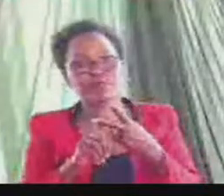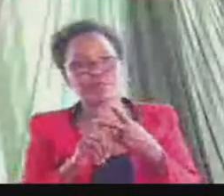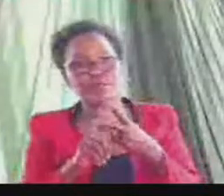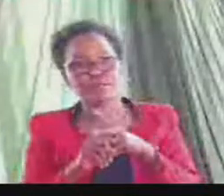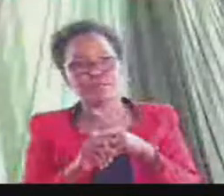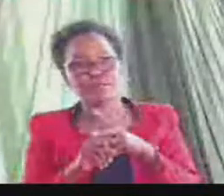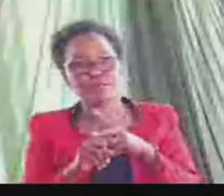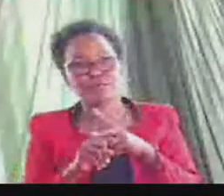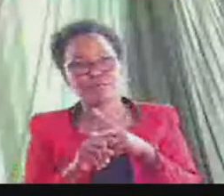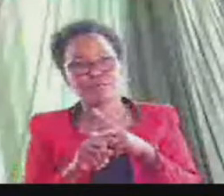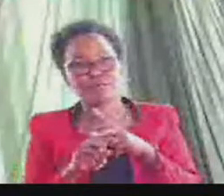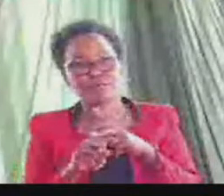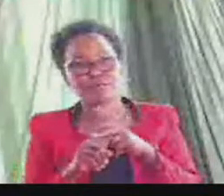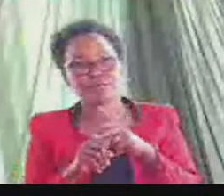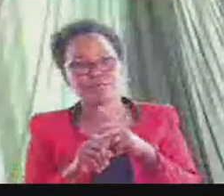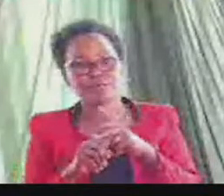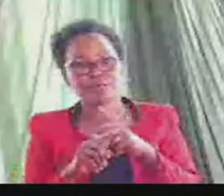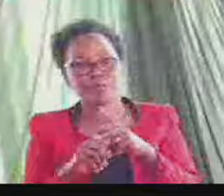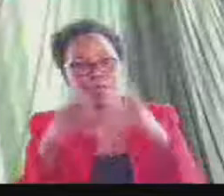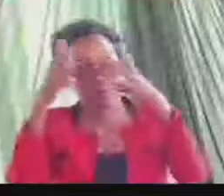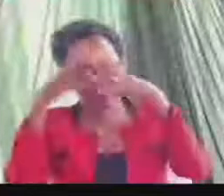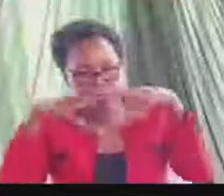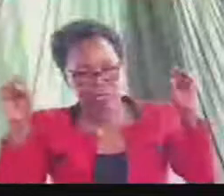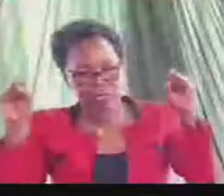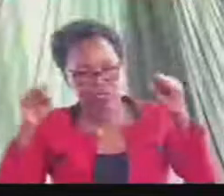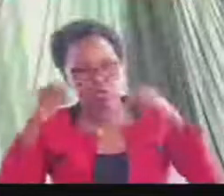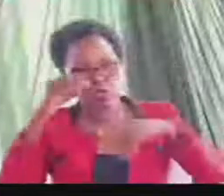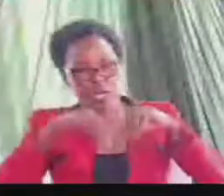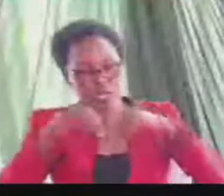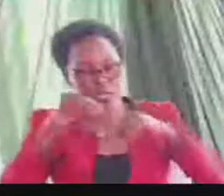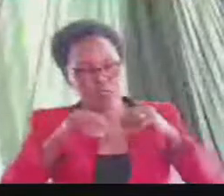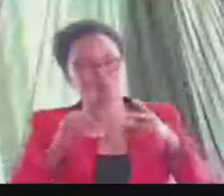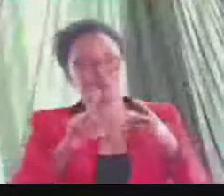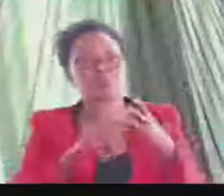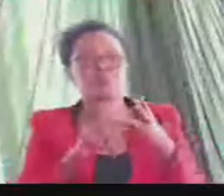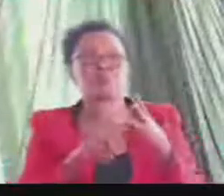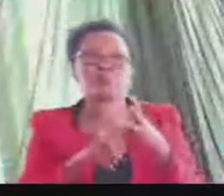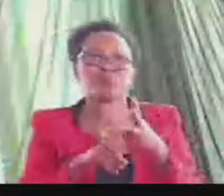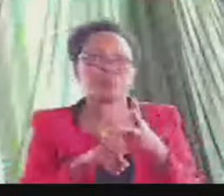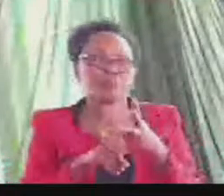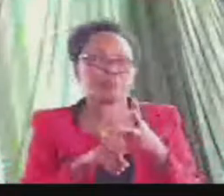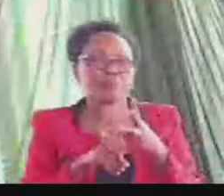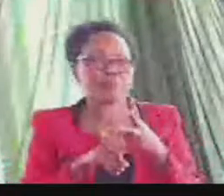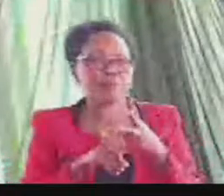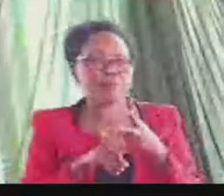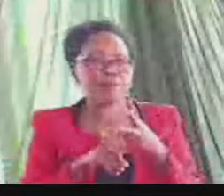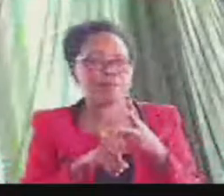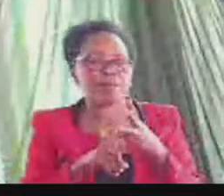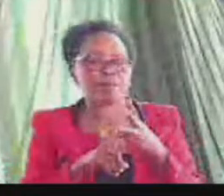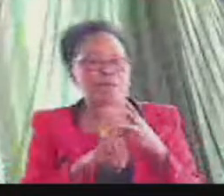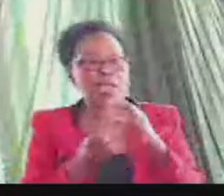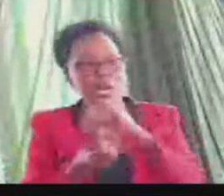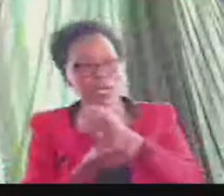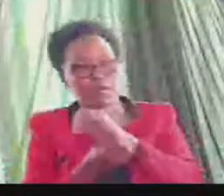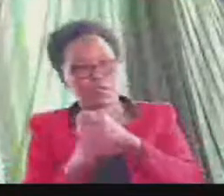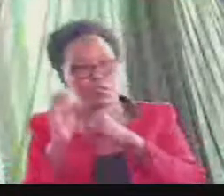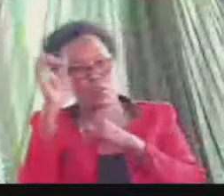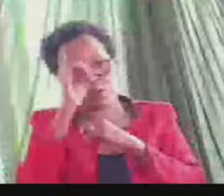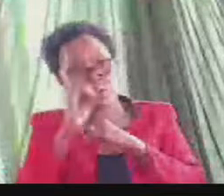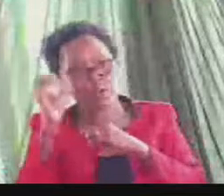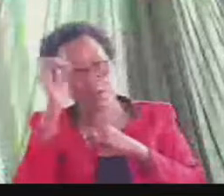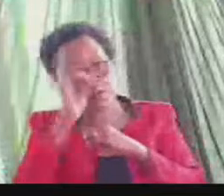matter, presidential election. And the next one, there is the advisory opinion, which